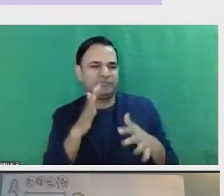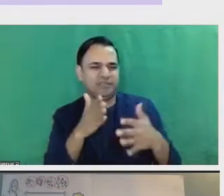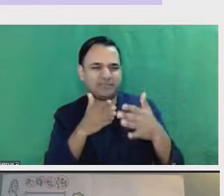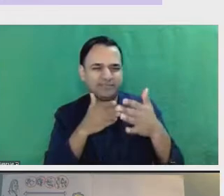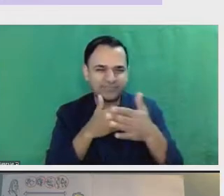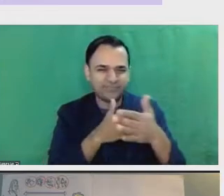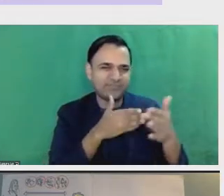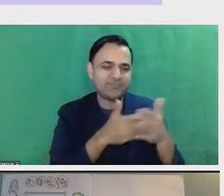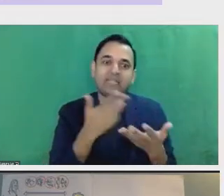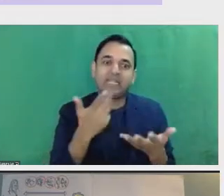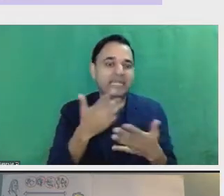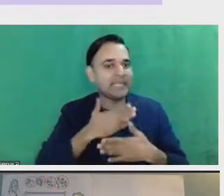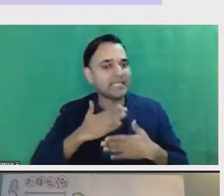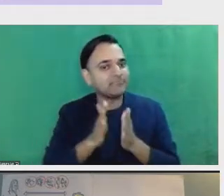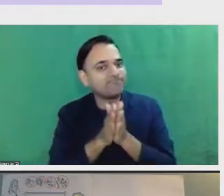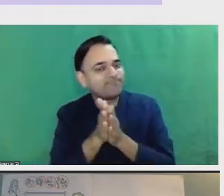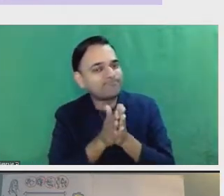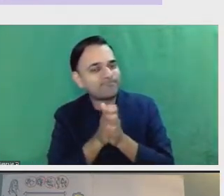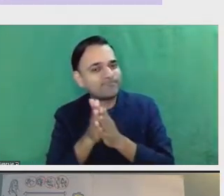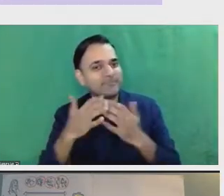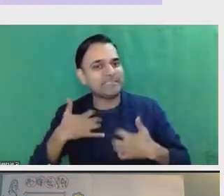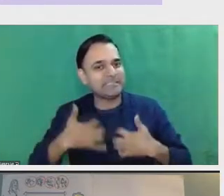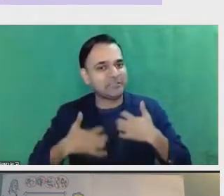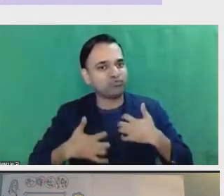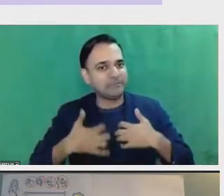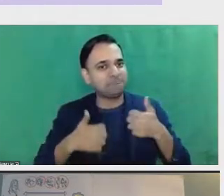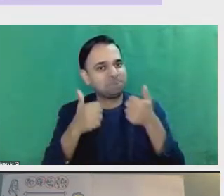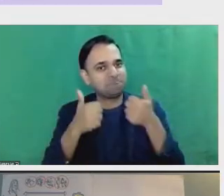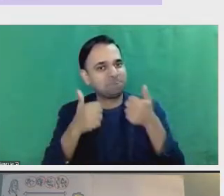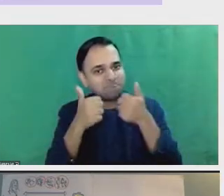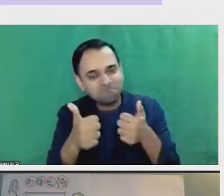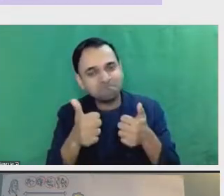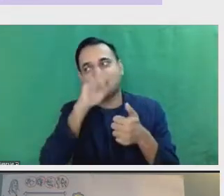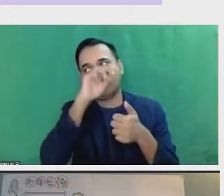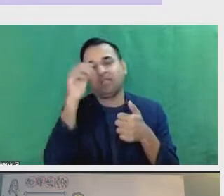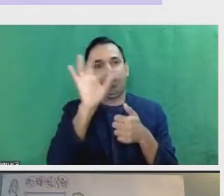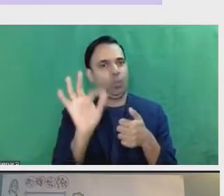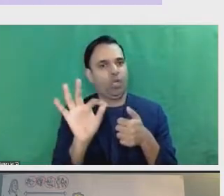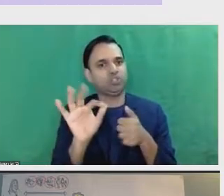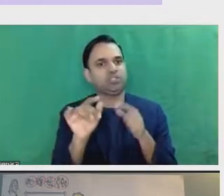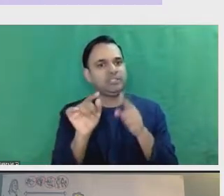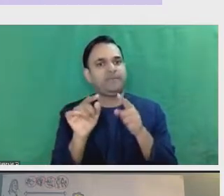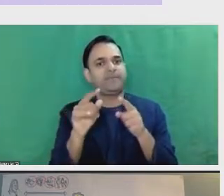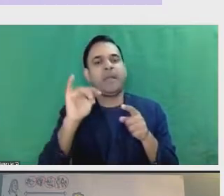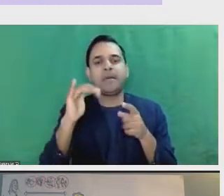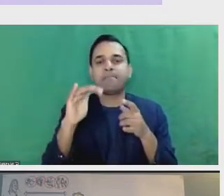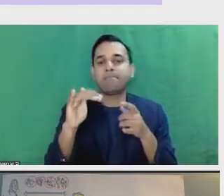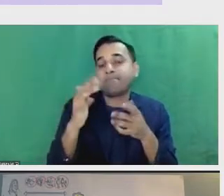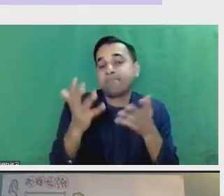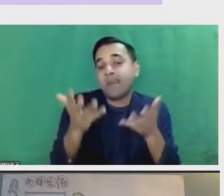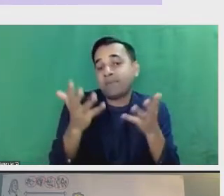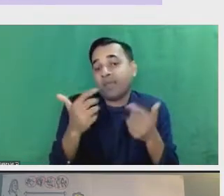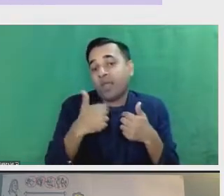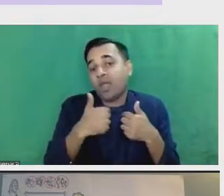and important question. And perhaps I'm going to come across as a bit of an idealist and a